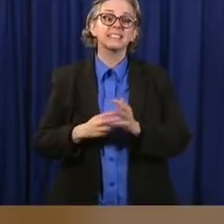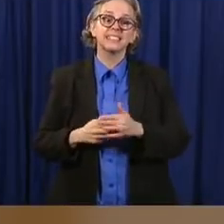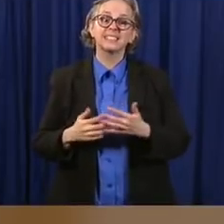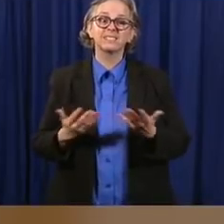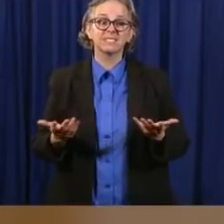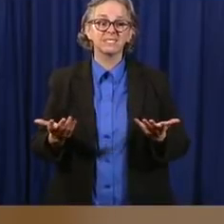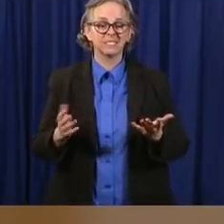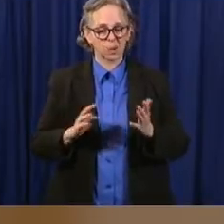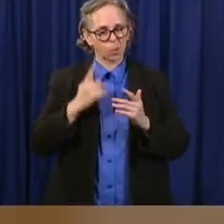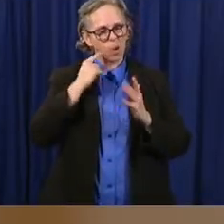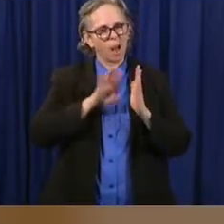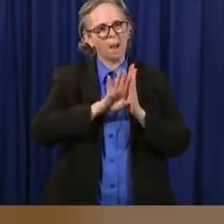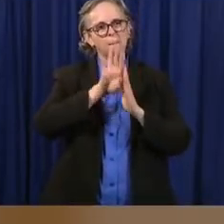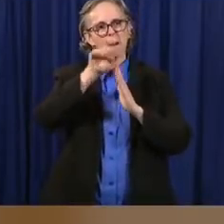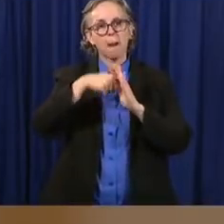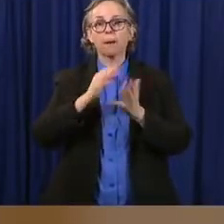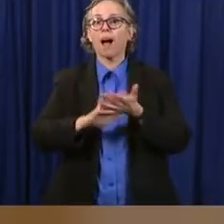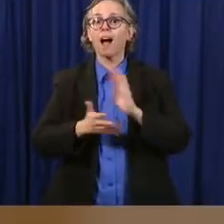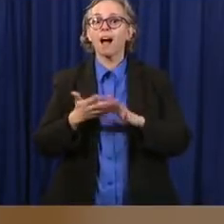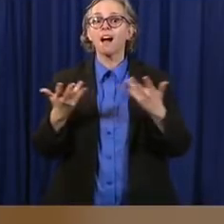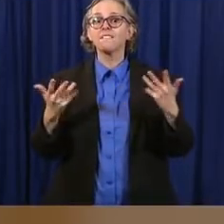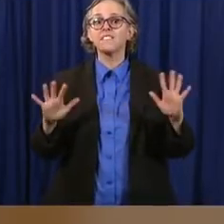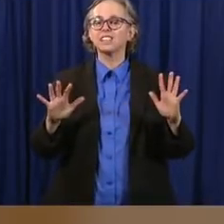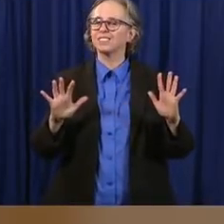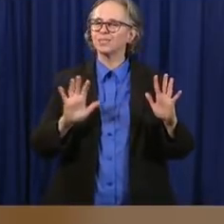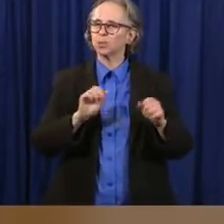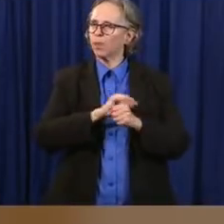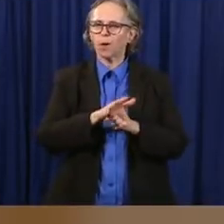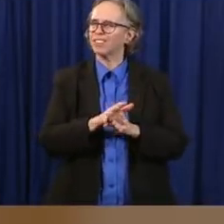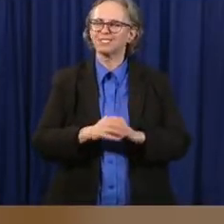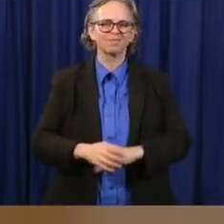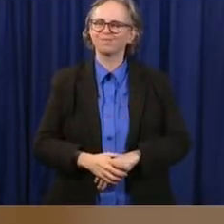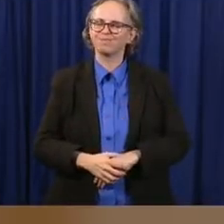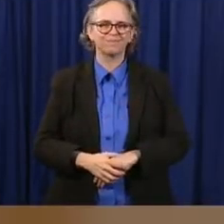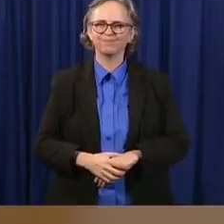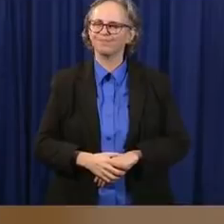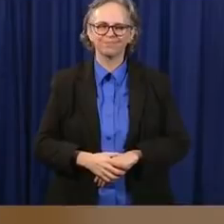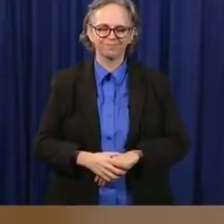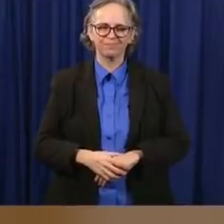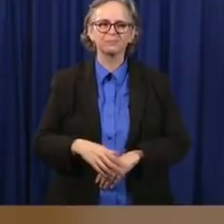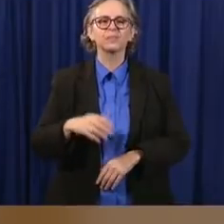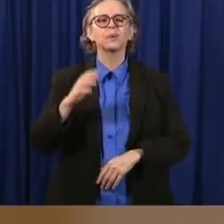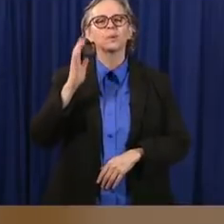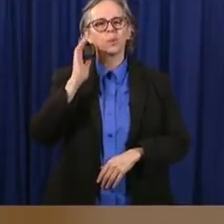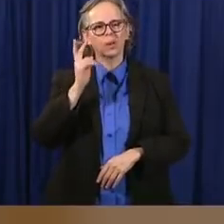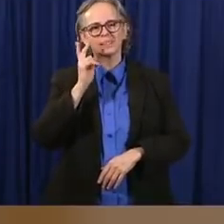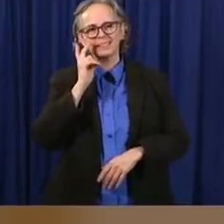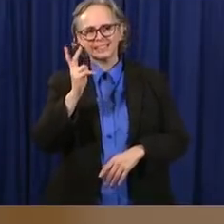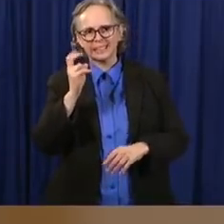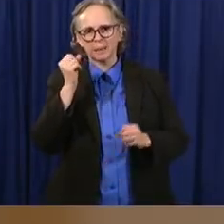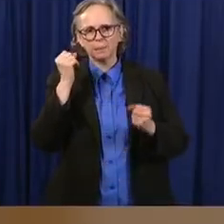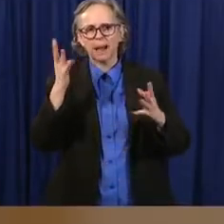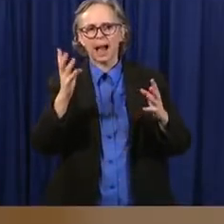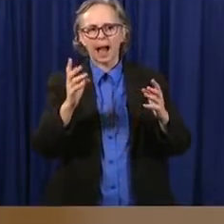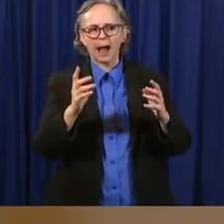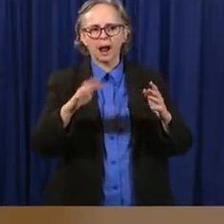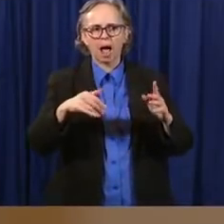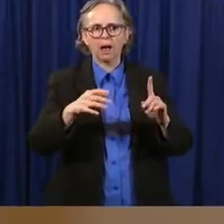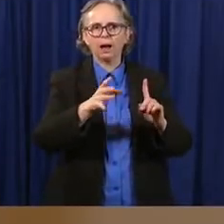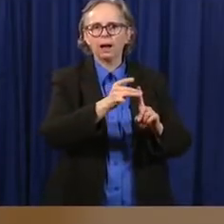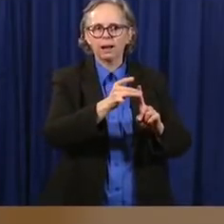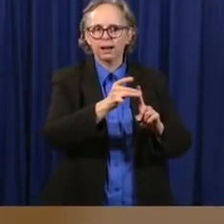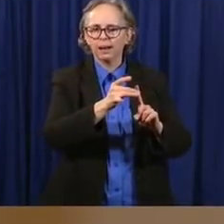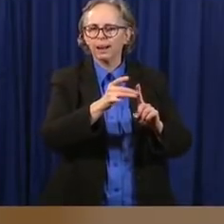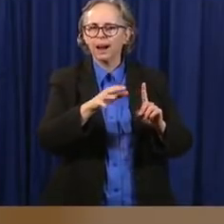this immediate future. We will still have large parts of our population that have not yet been exposed. That